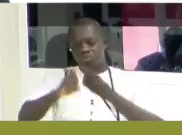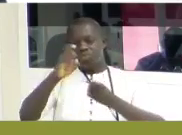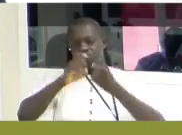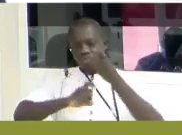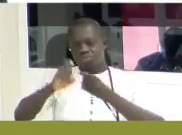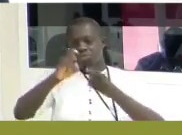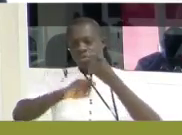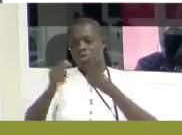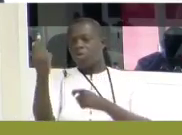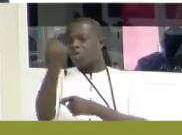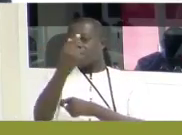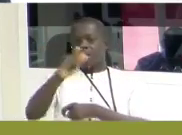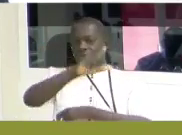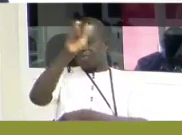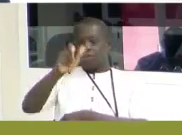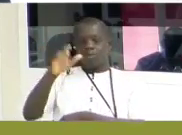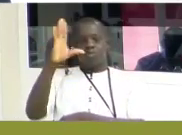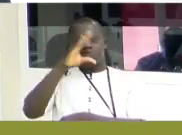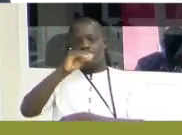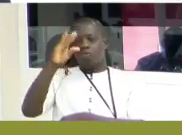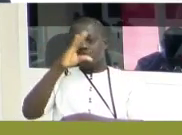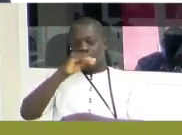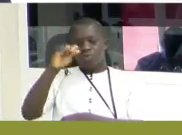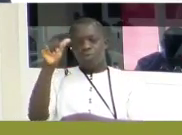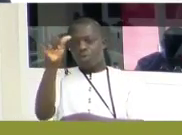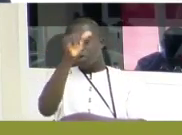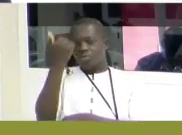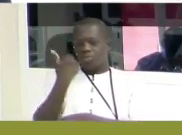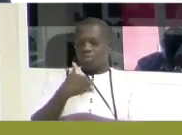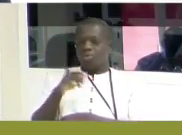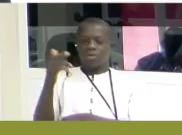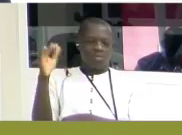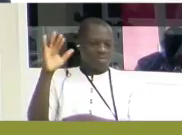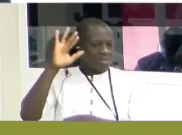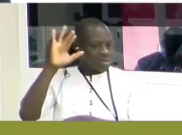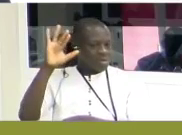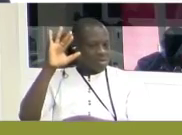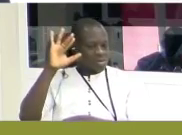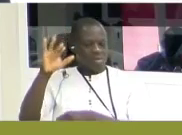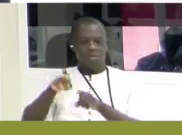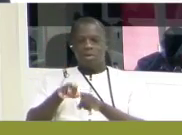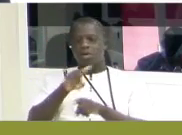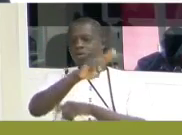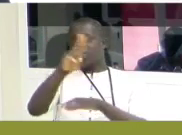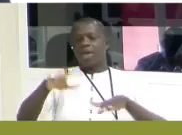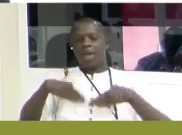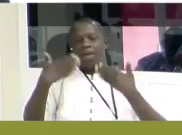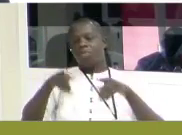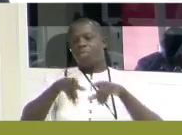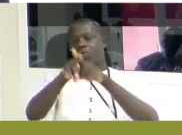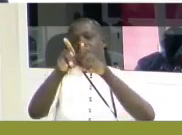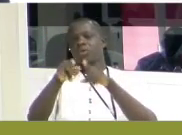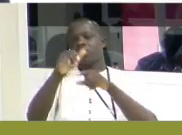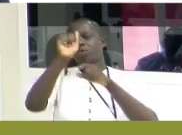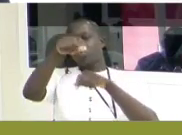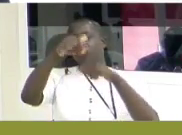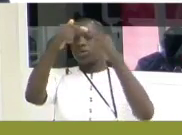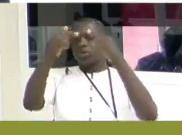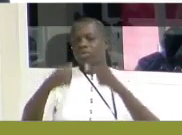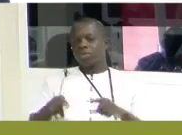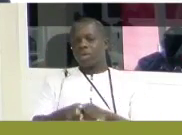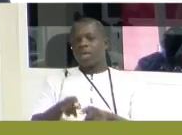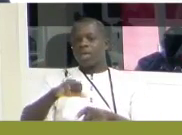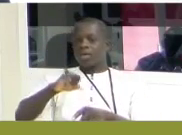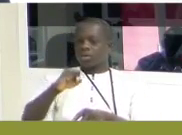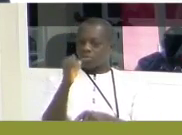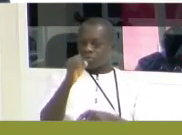talking. Tumbul was listening, and the other guy. He said, I'm not happy with your statement. After several appeals, and I refused, he